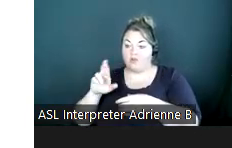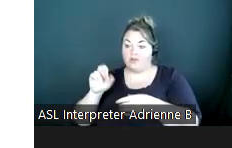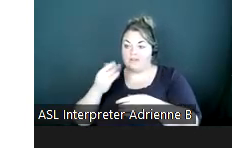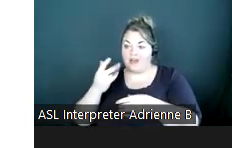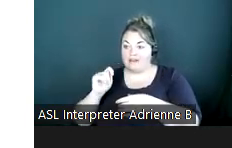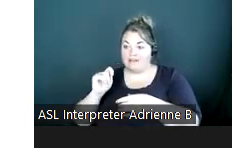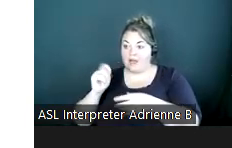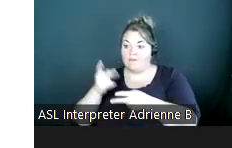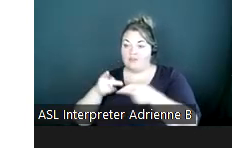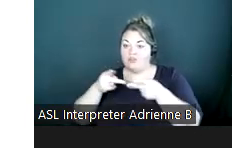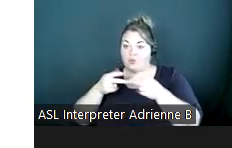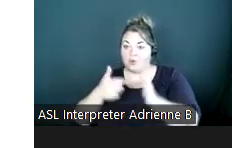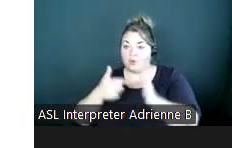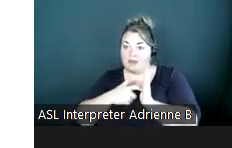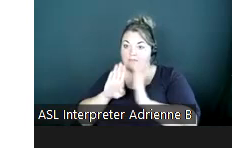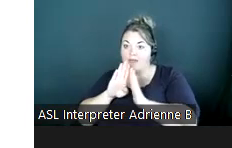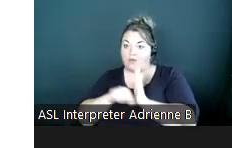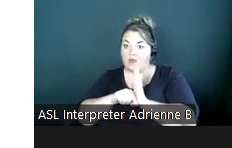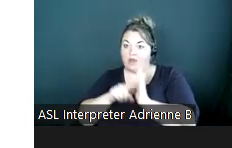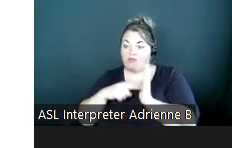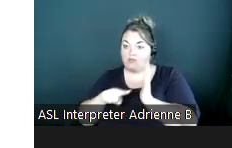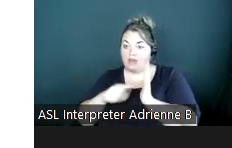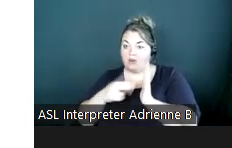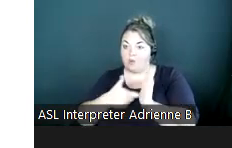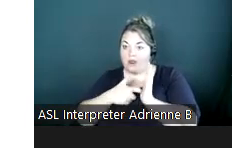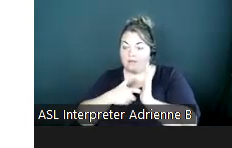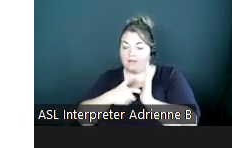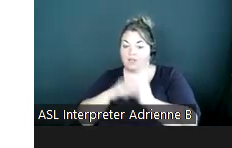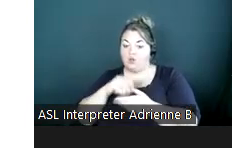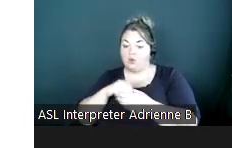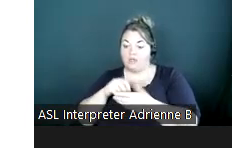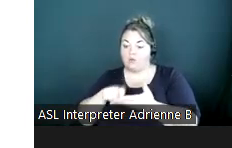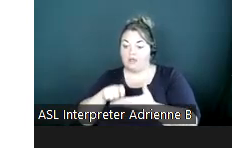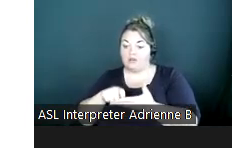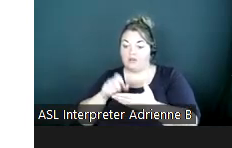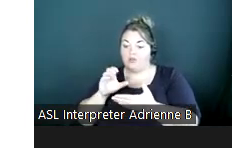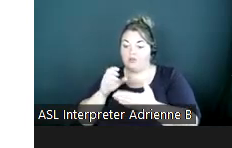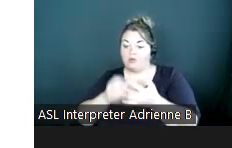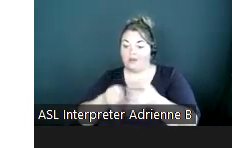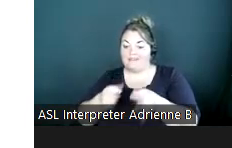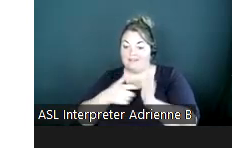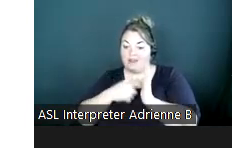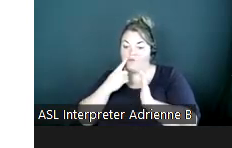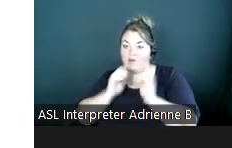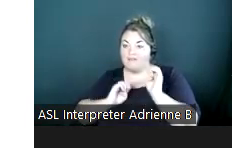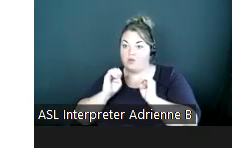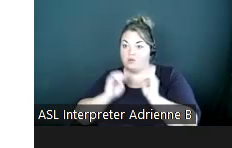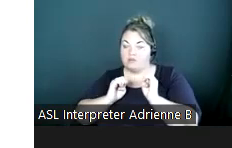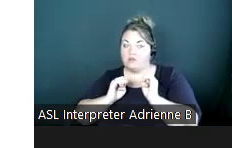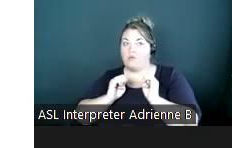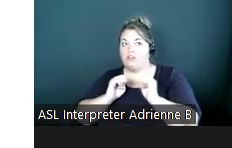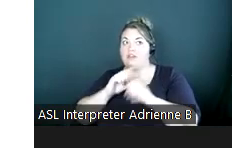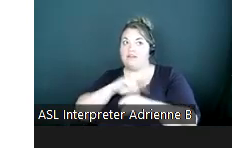requirements, background check requirements, including written criteria for evaluation, of which convictions make a